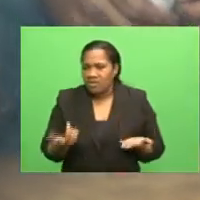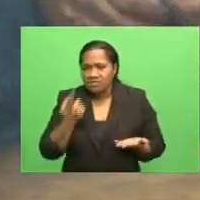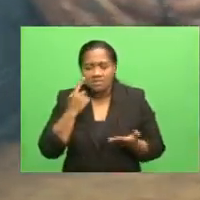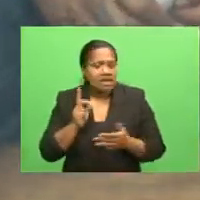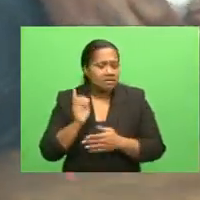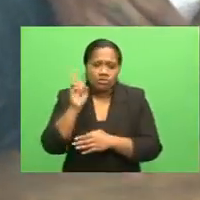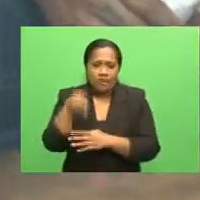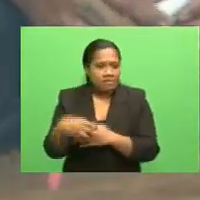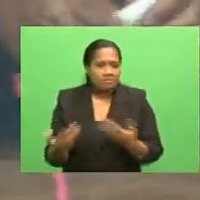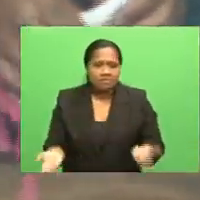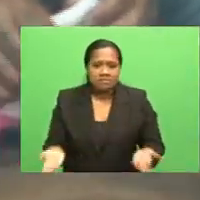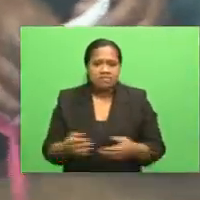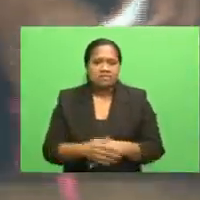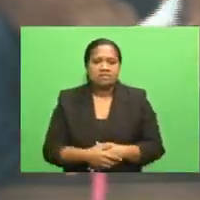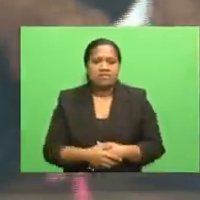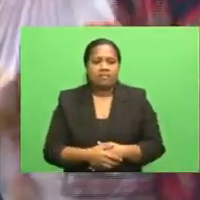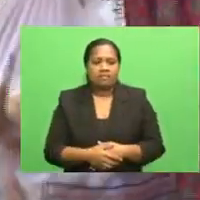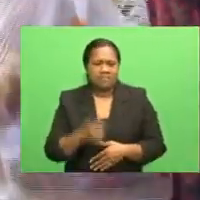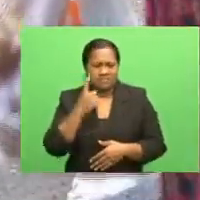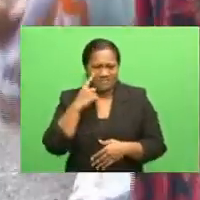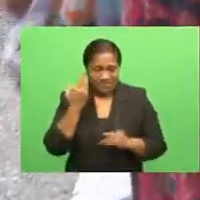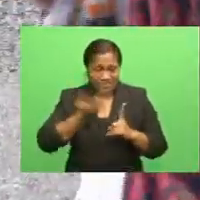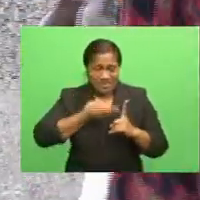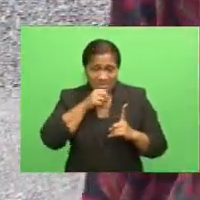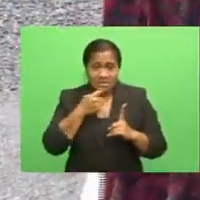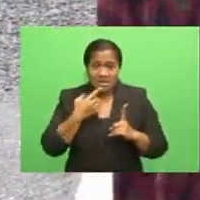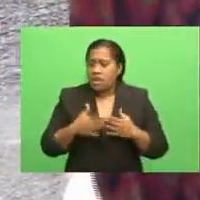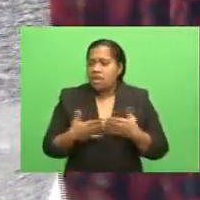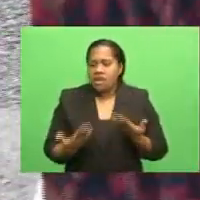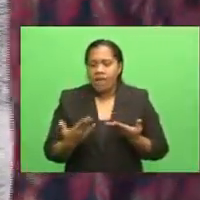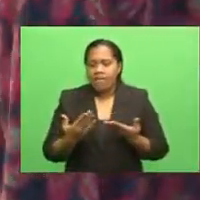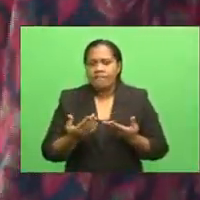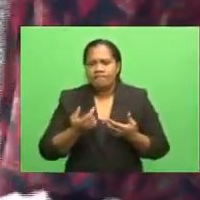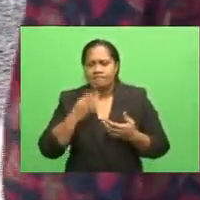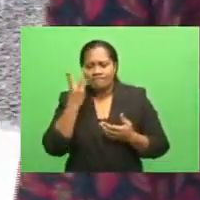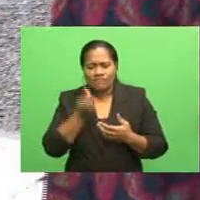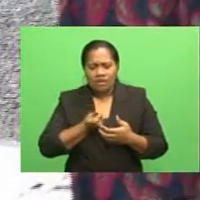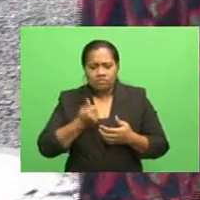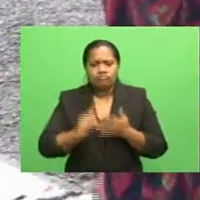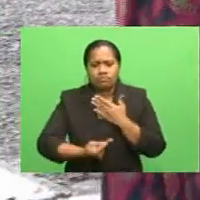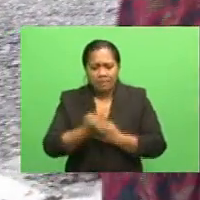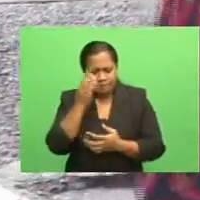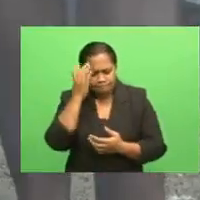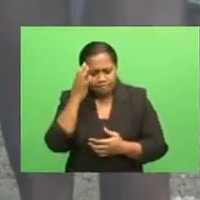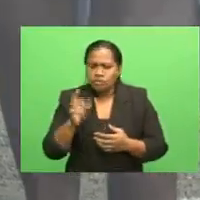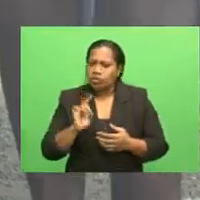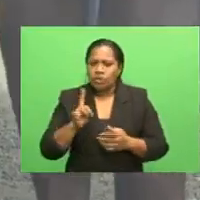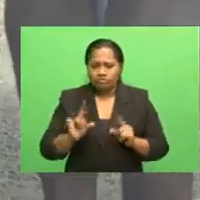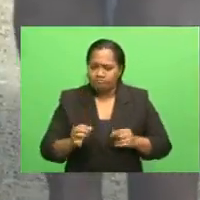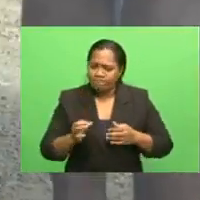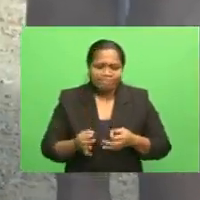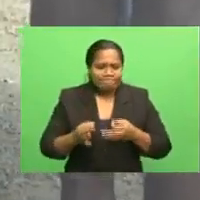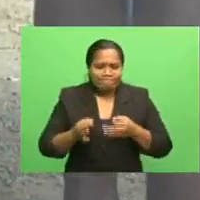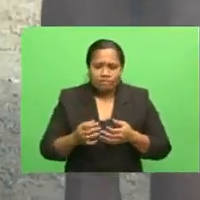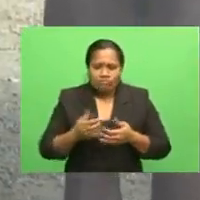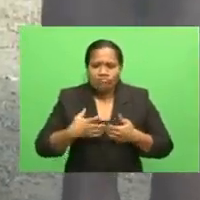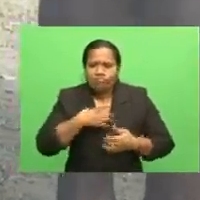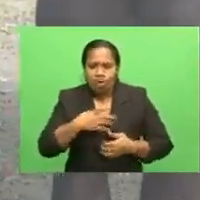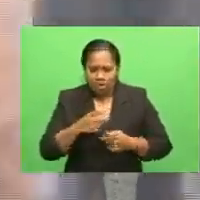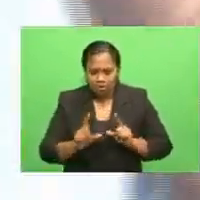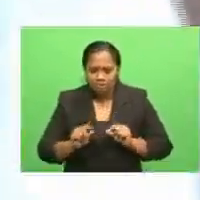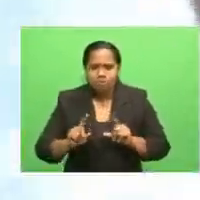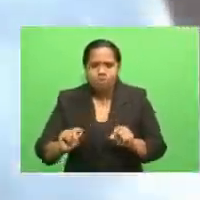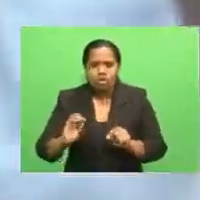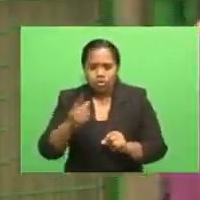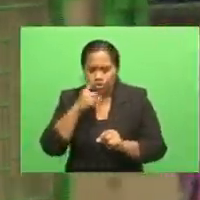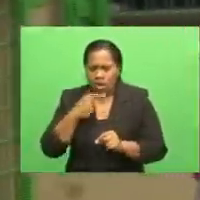Director Rupeni Fatiaki says they've taken some extreme steps in certain cases for the safety and well-being of the victims. Like trafficking, you know,